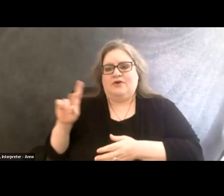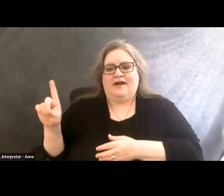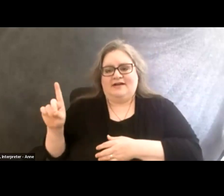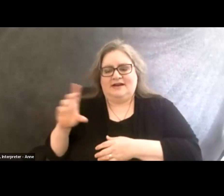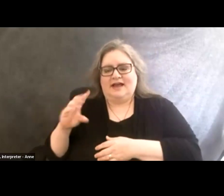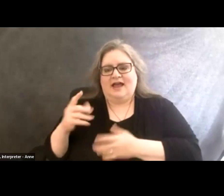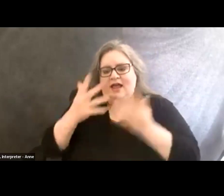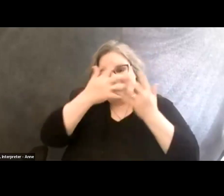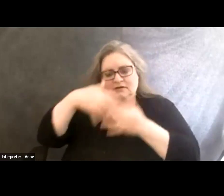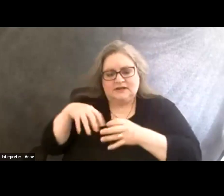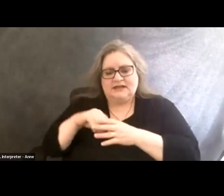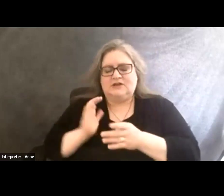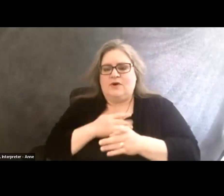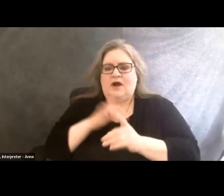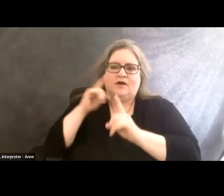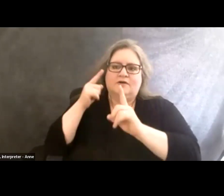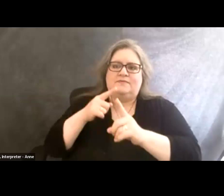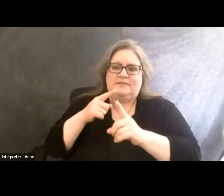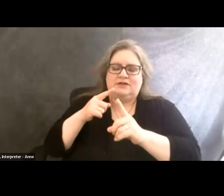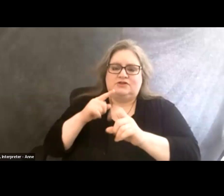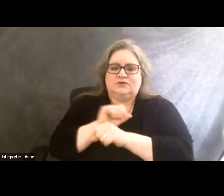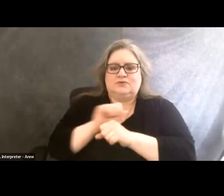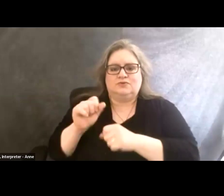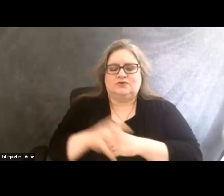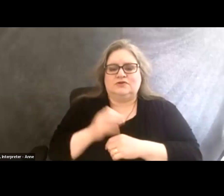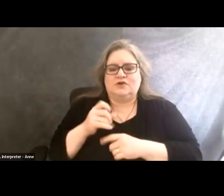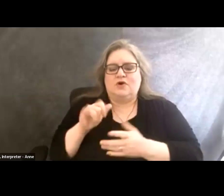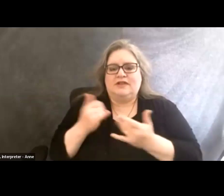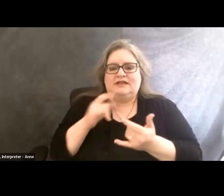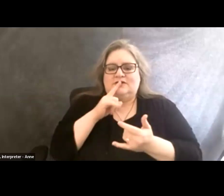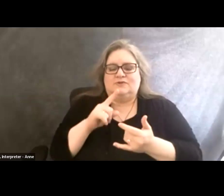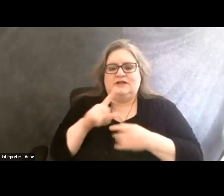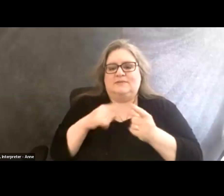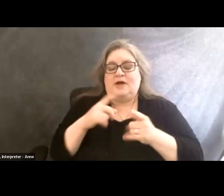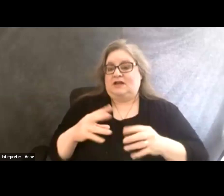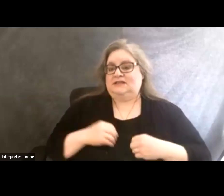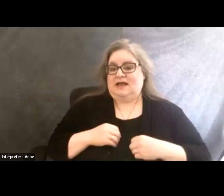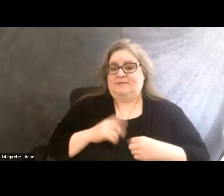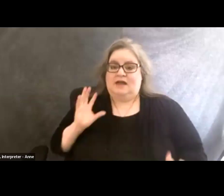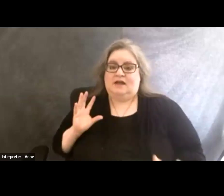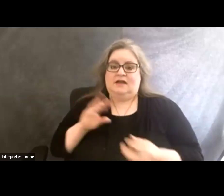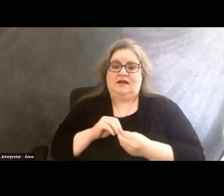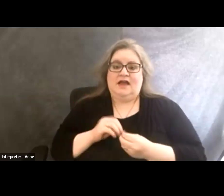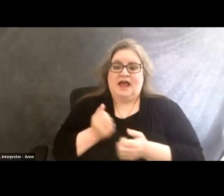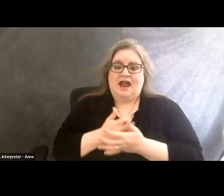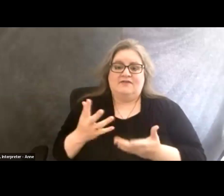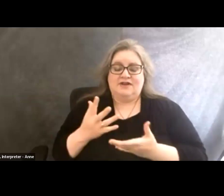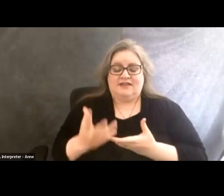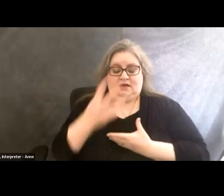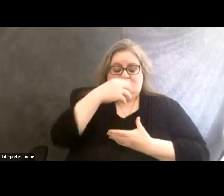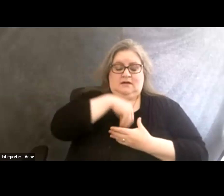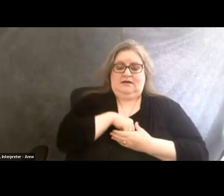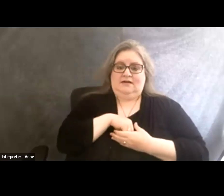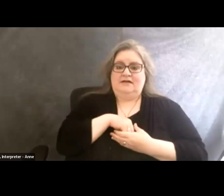into our mission-driven work. So this is really about accepting the wholeness of who we are, everything that makes us up on